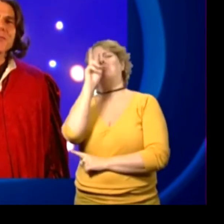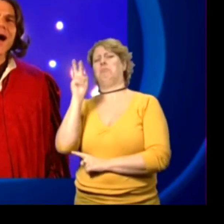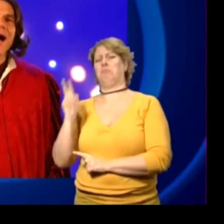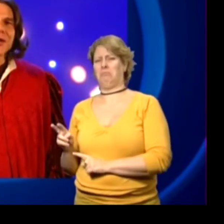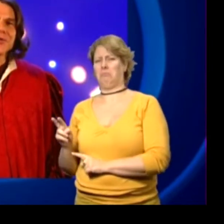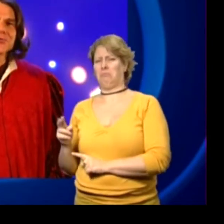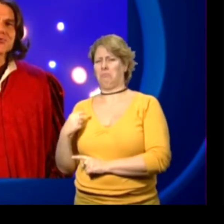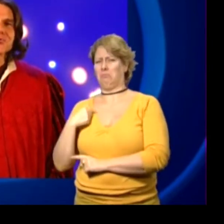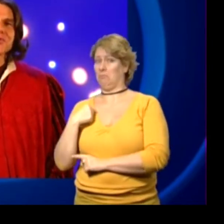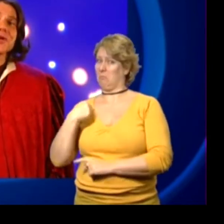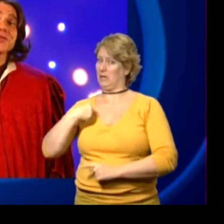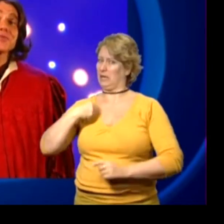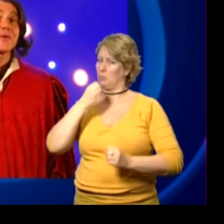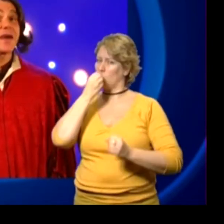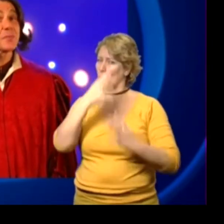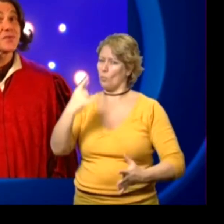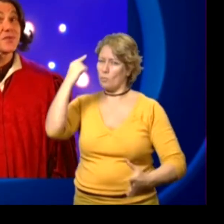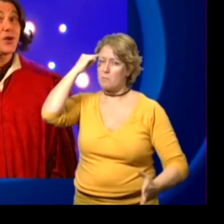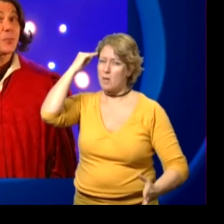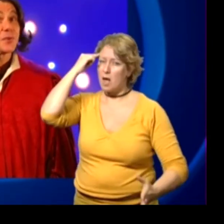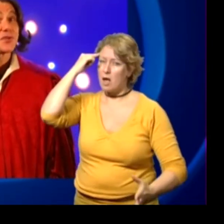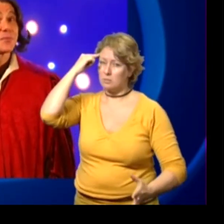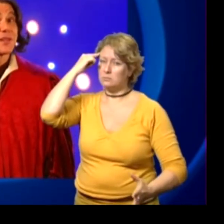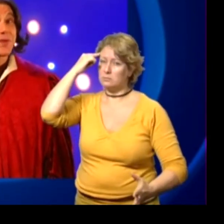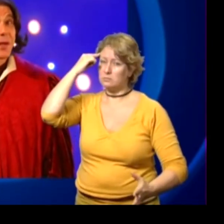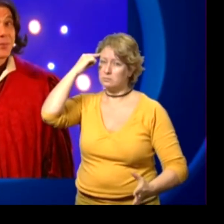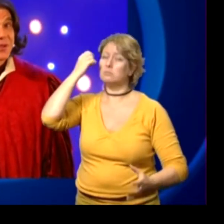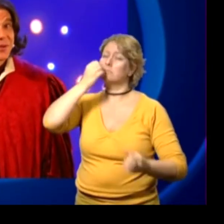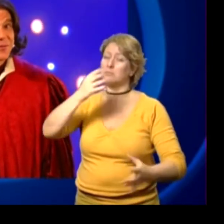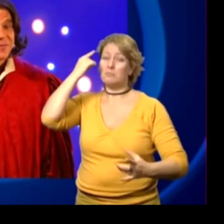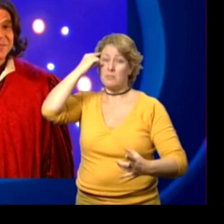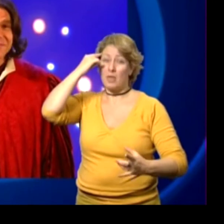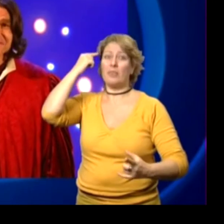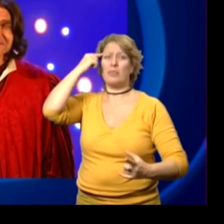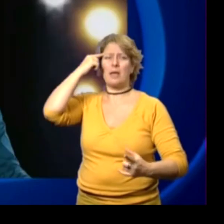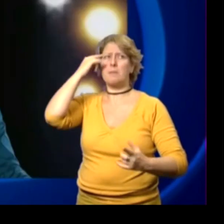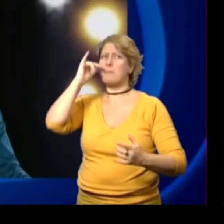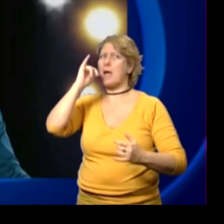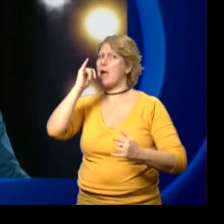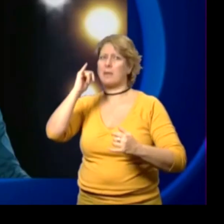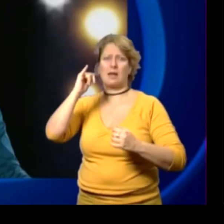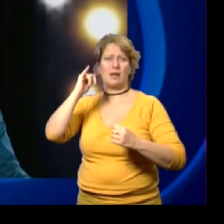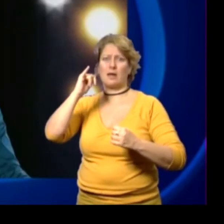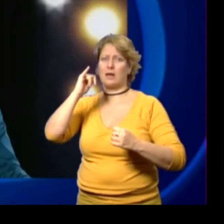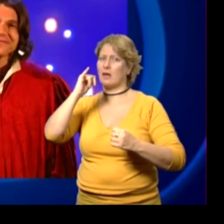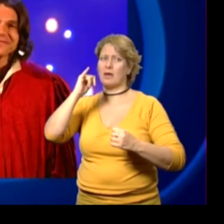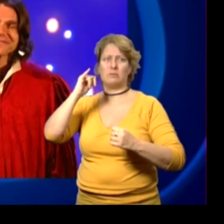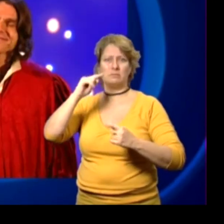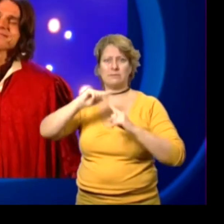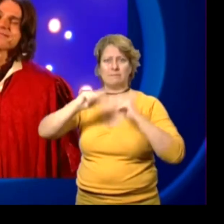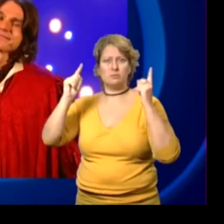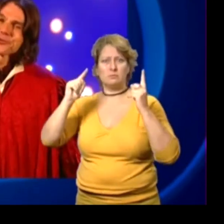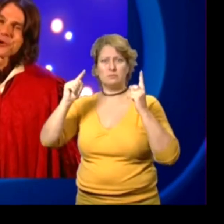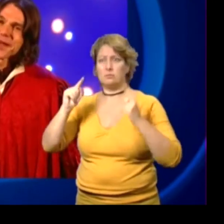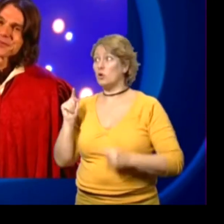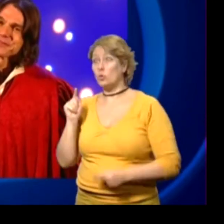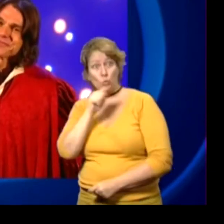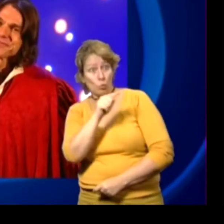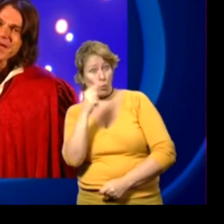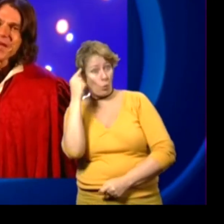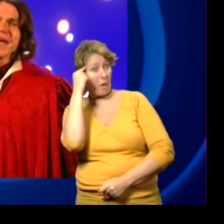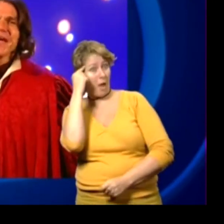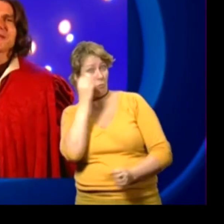wonderful mind to think that perhaps the opposite might be happening. The wonderful mind being yours, I take it.